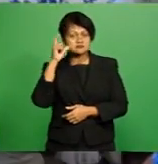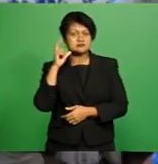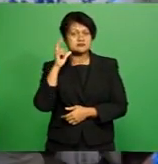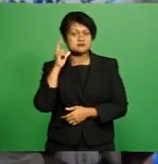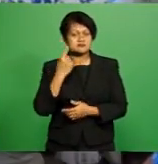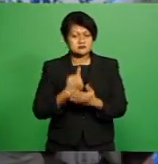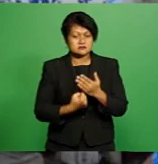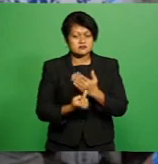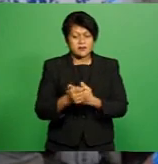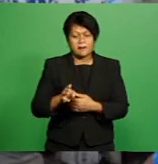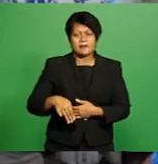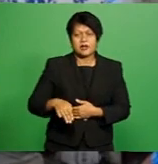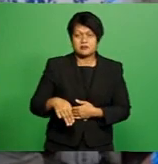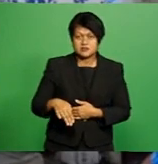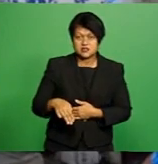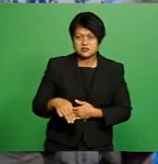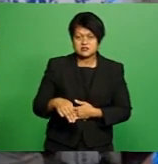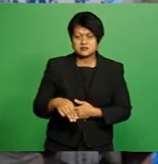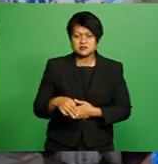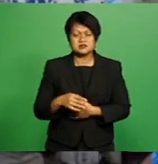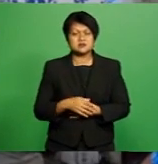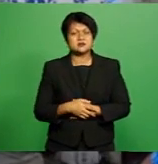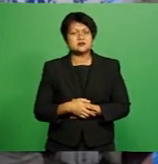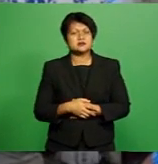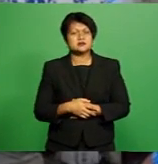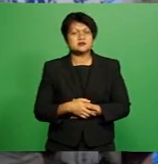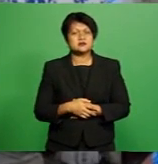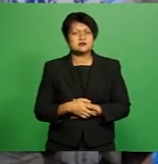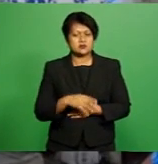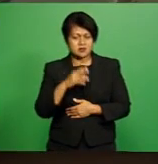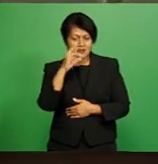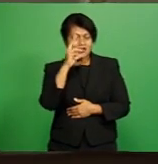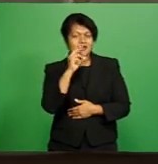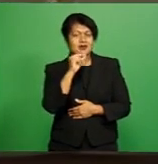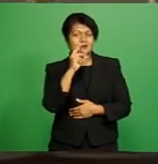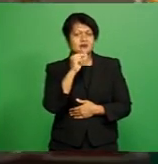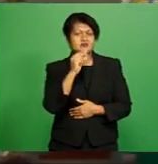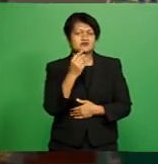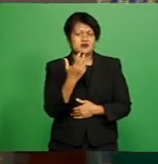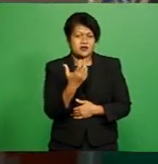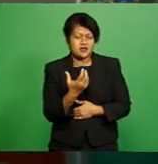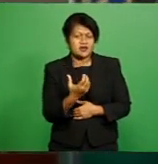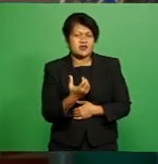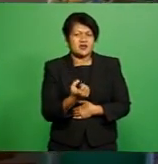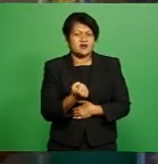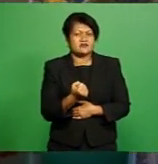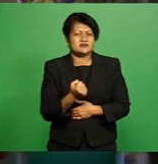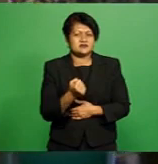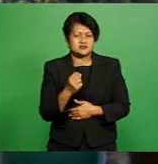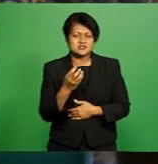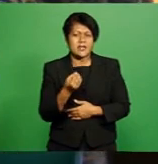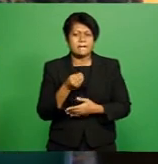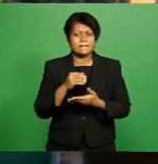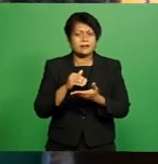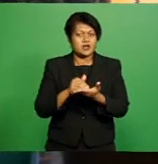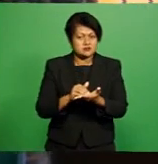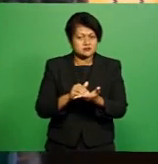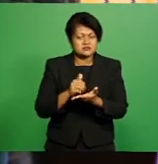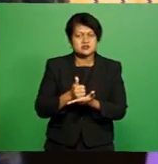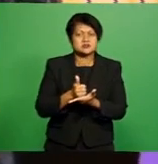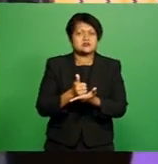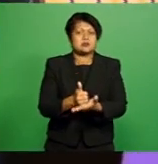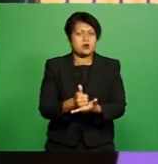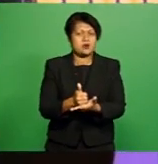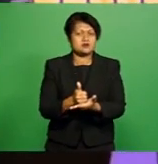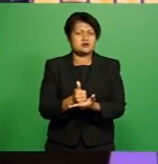they're members of the FNA or not, will be able to get some help and some assistance